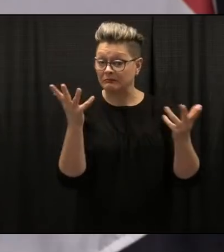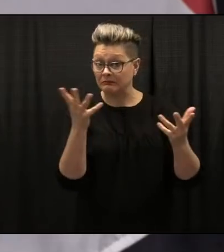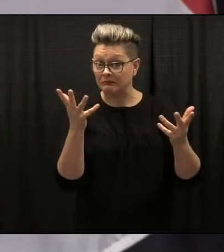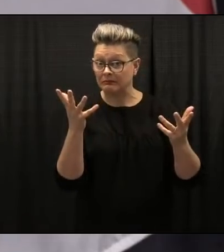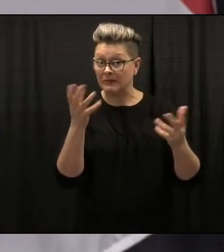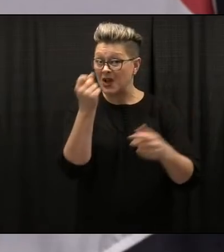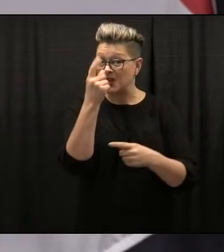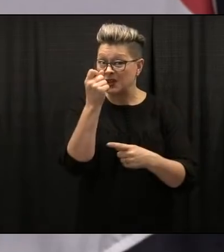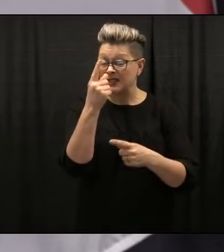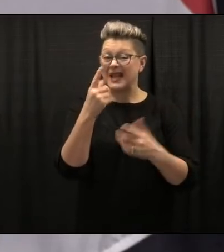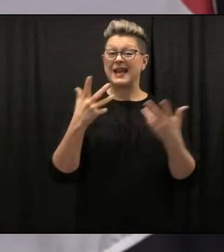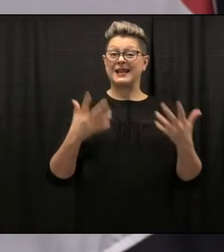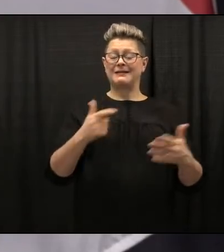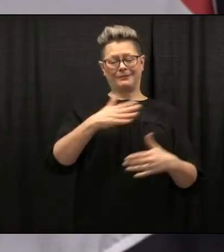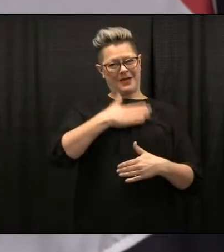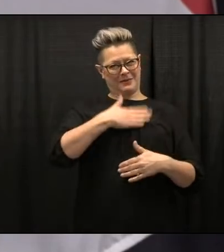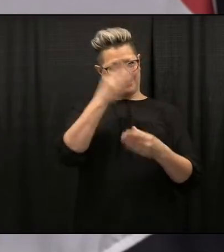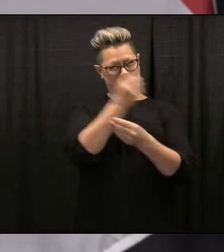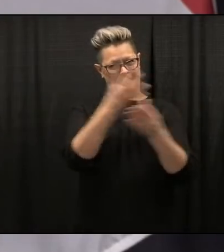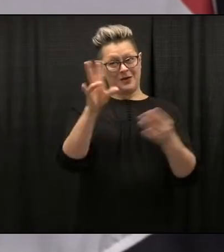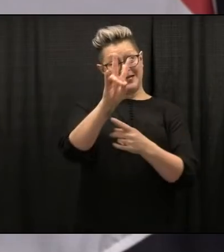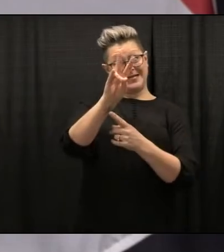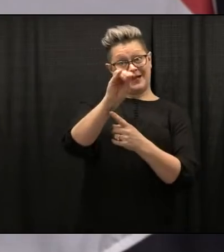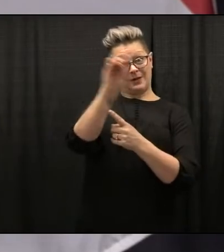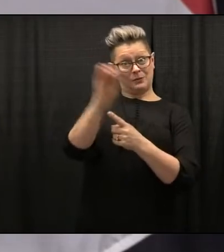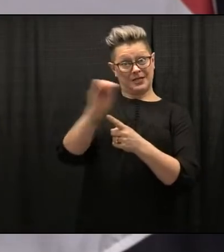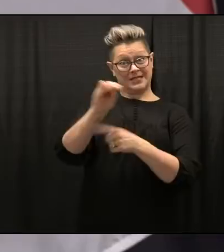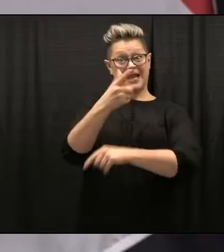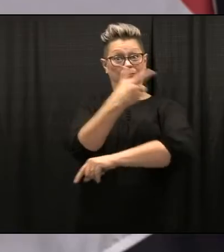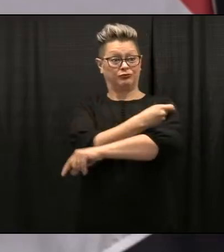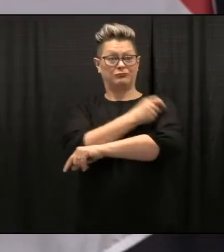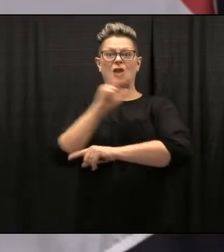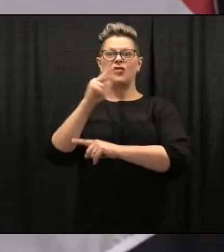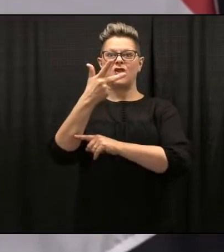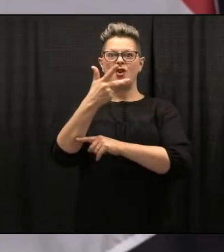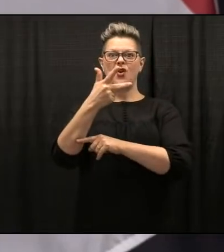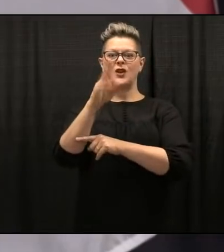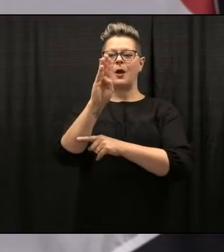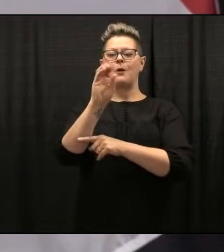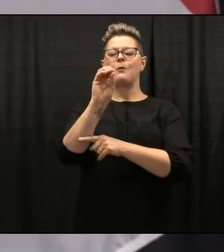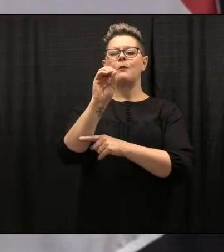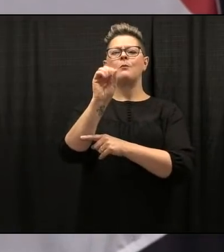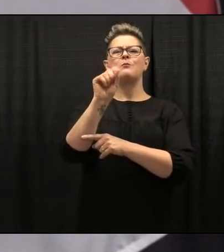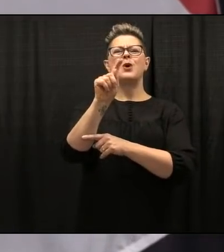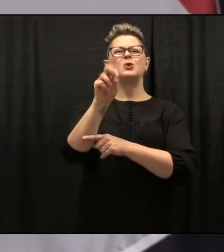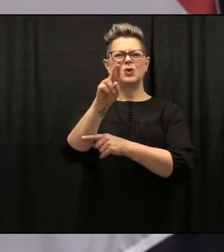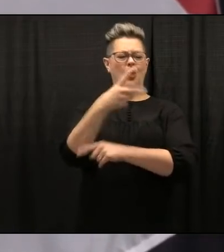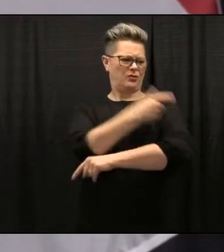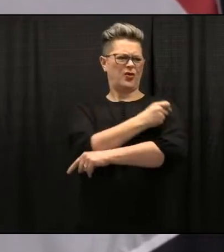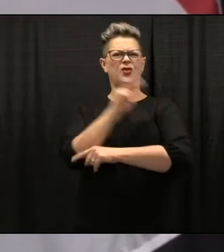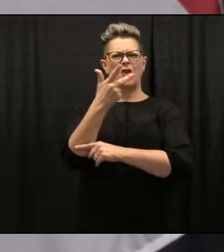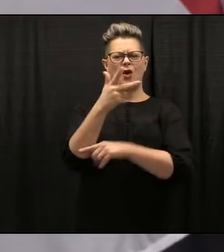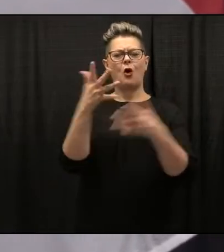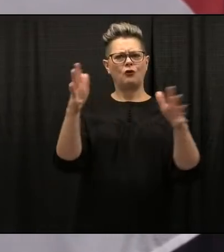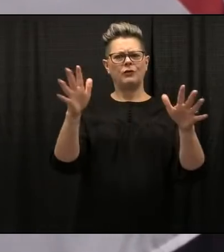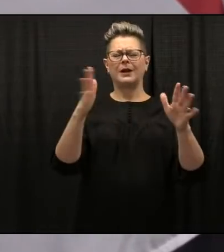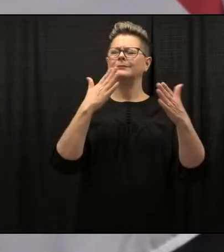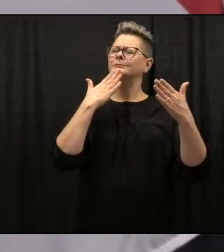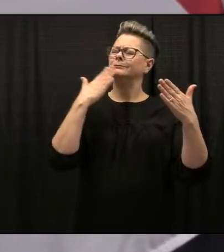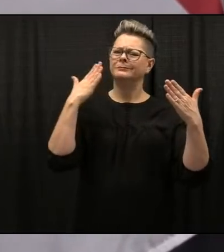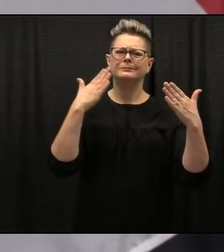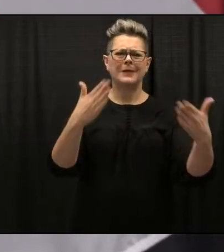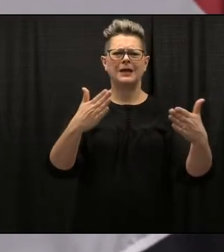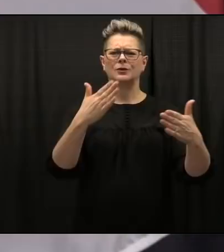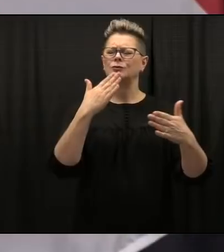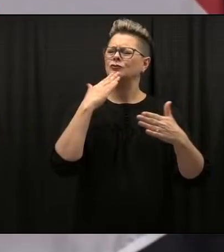that 70% of those eligible have now had their booster dose. That is simply fantastic. Thank you all for stepping up and